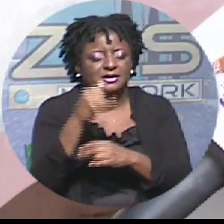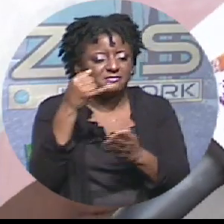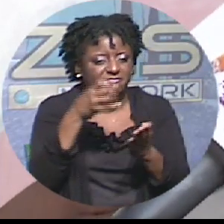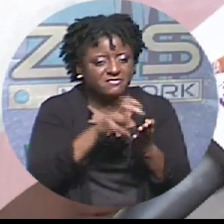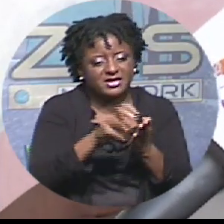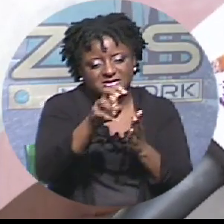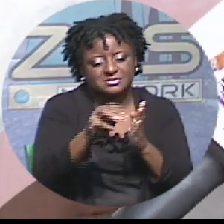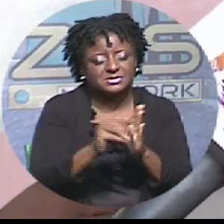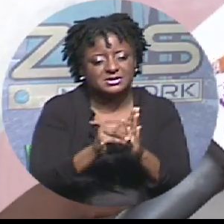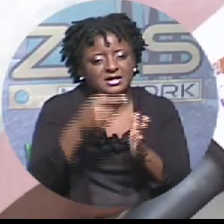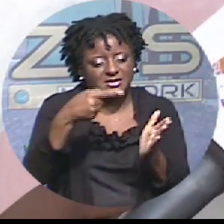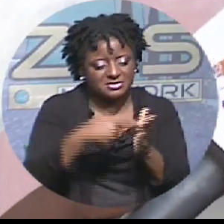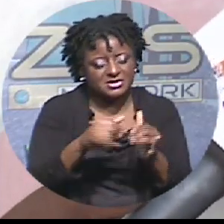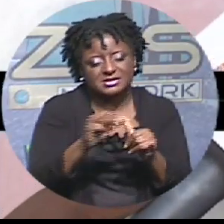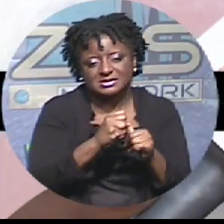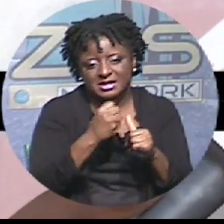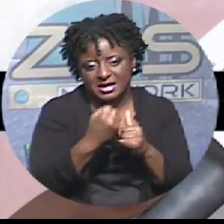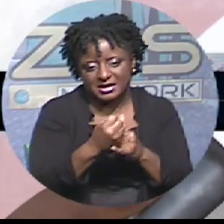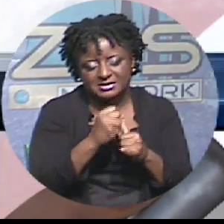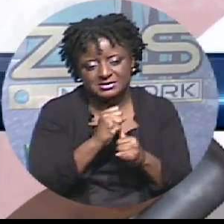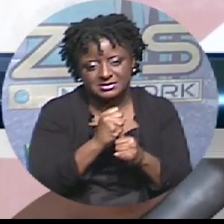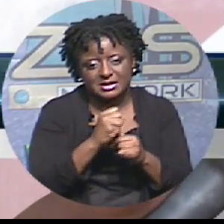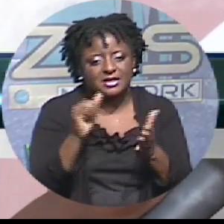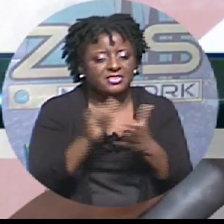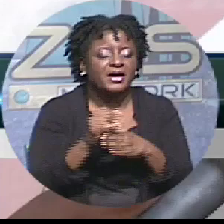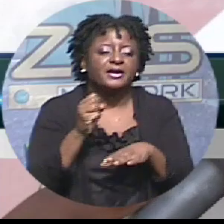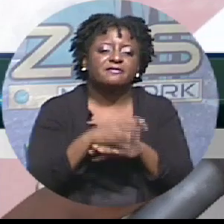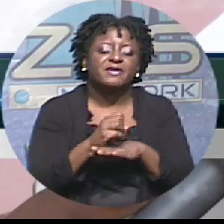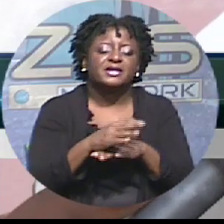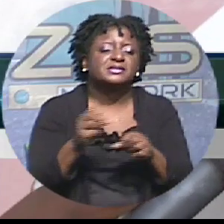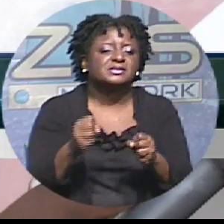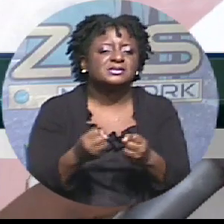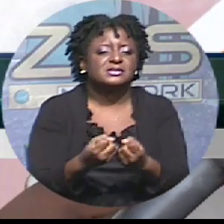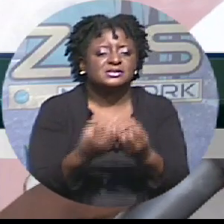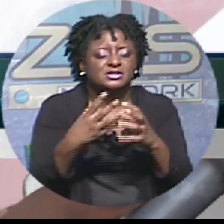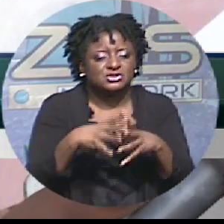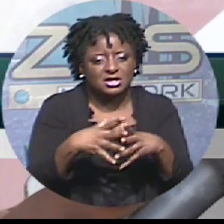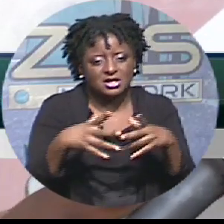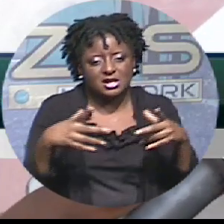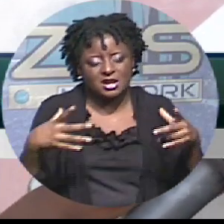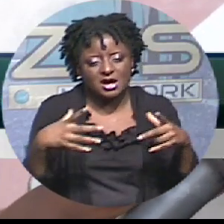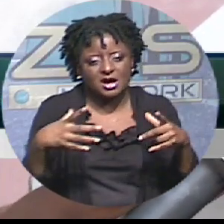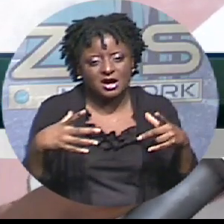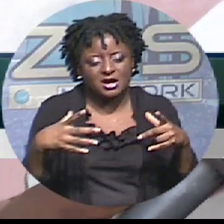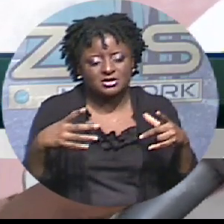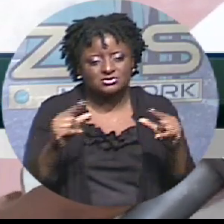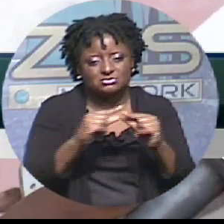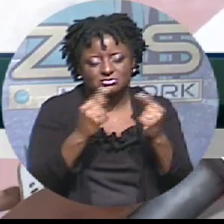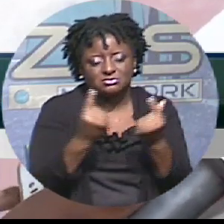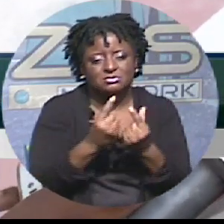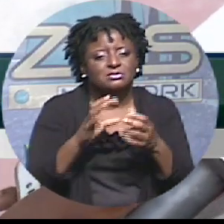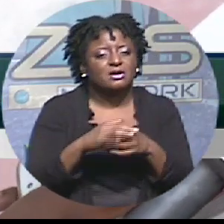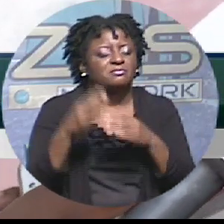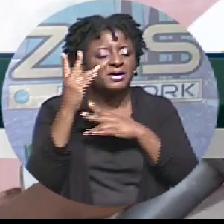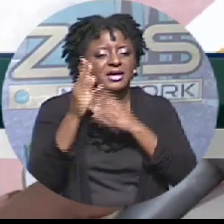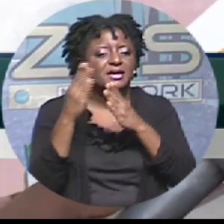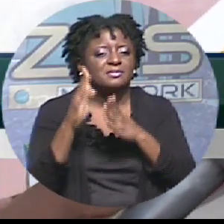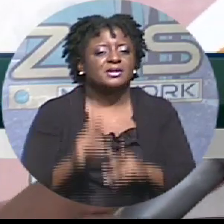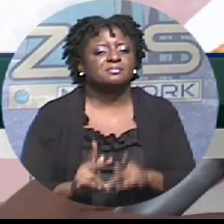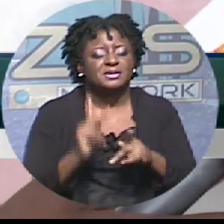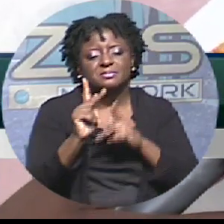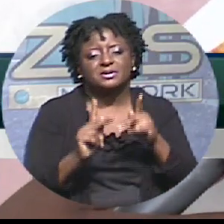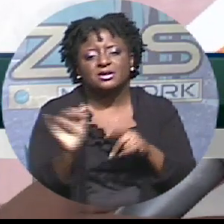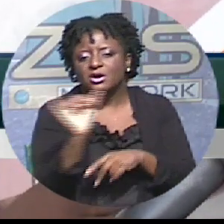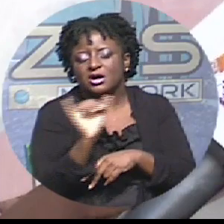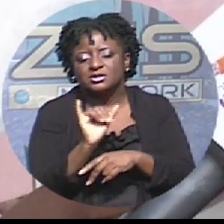and magnitude that affects such a large sector of the Bahamian people and also